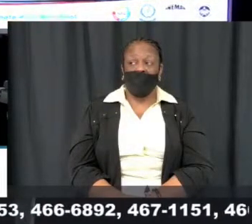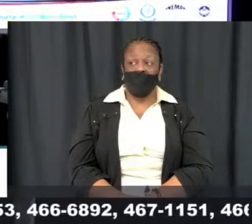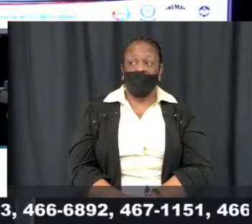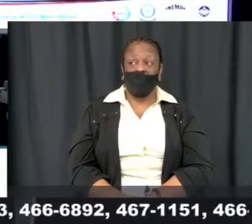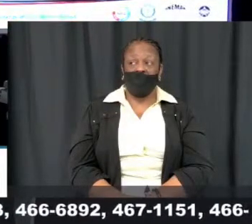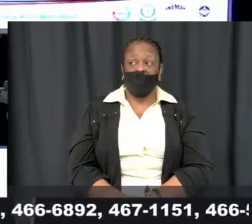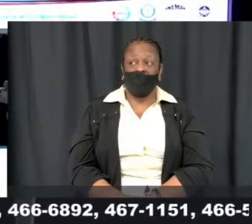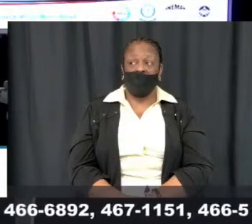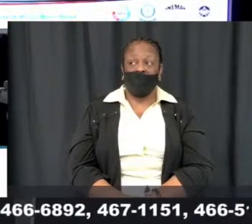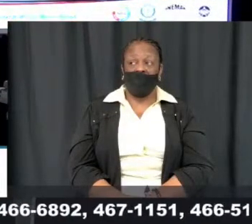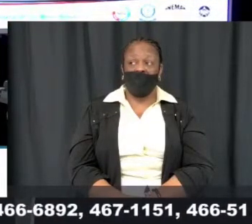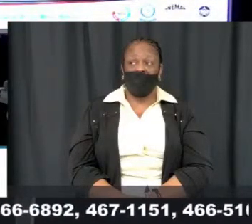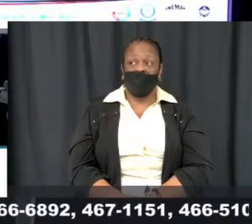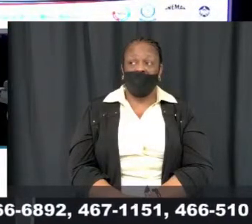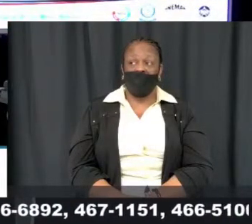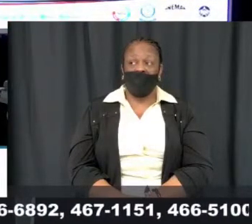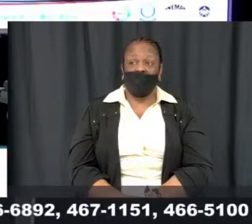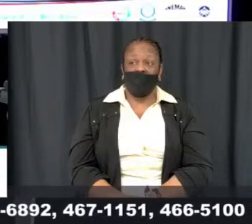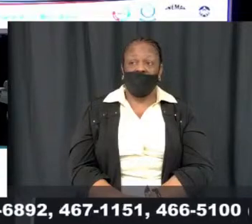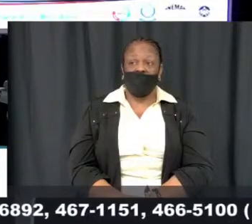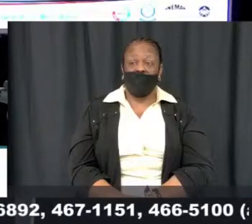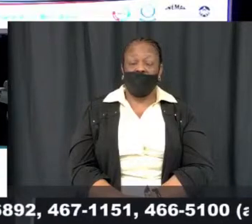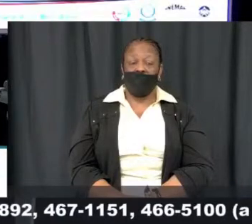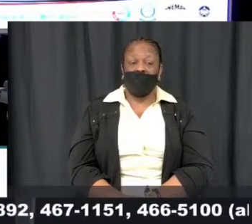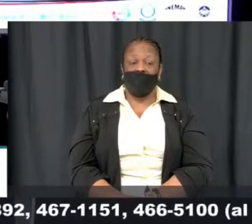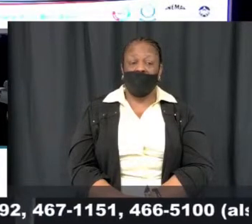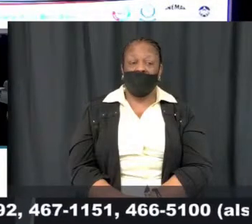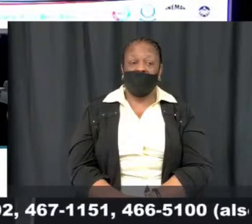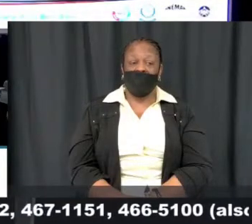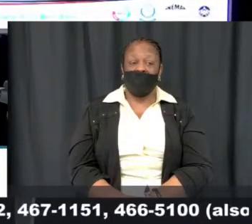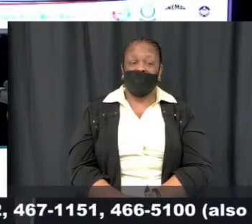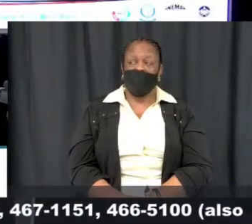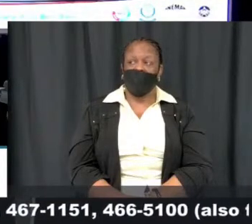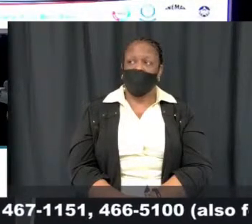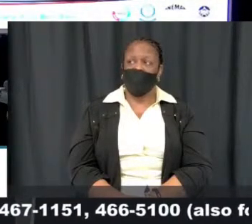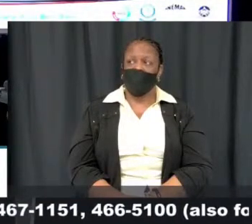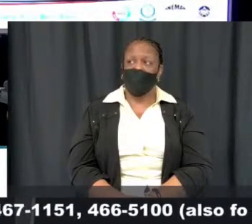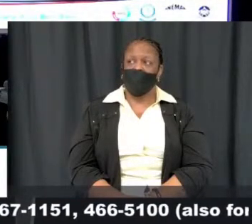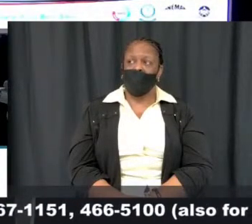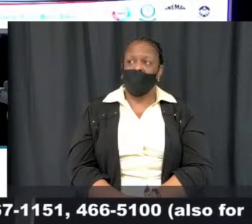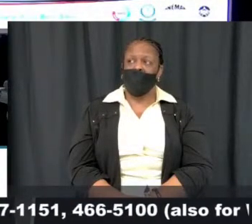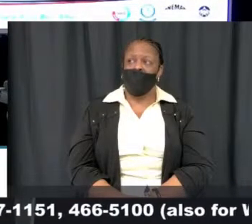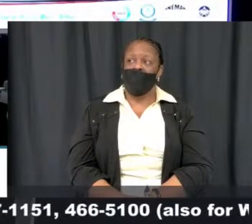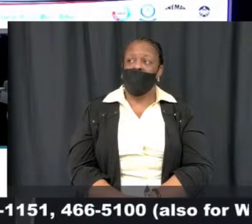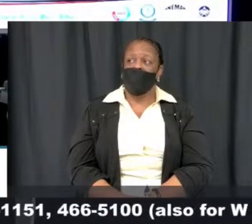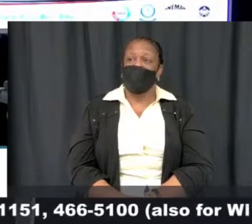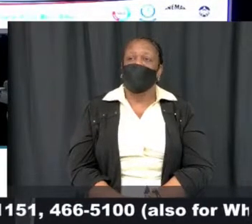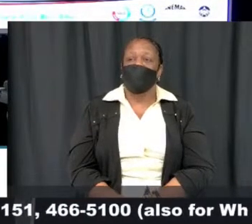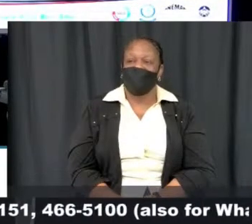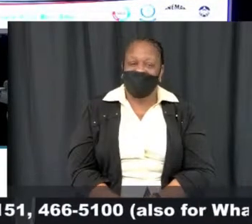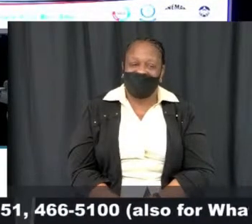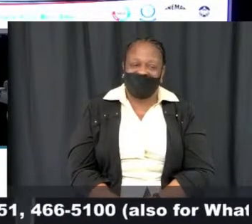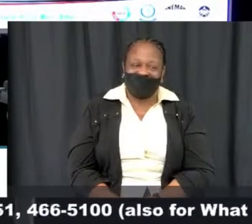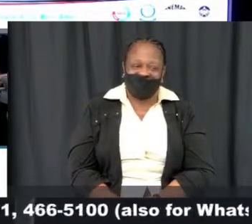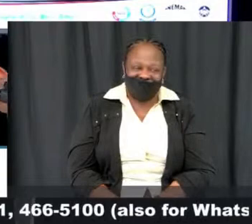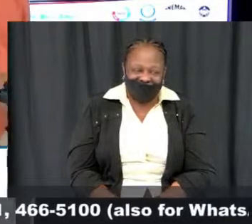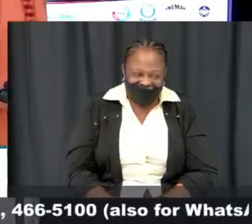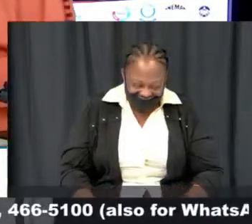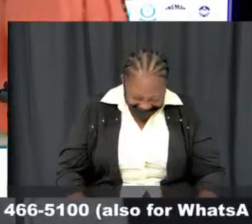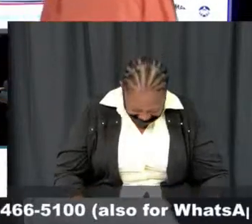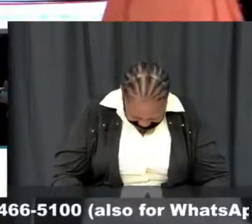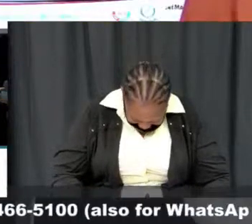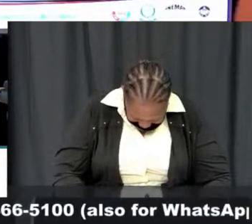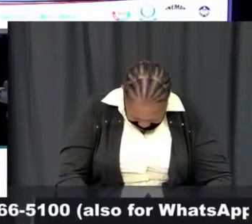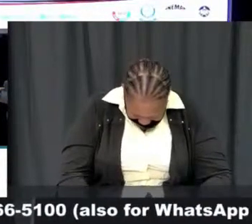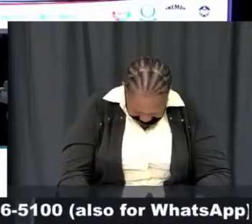those numbers to the fully vaccinated number in order to move us closer to herd immunity?